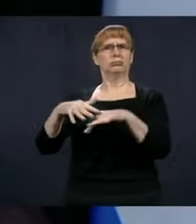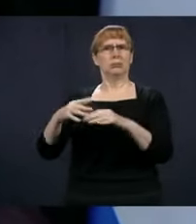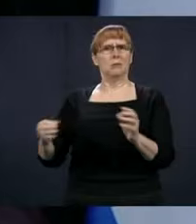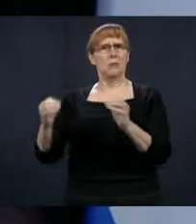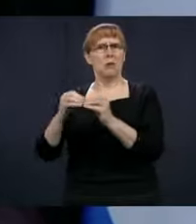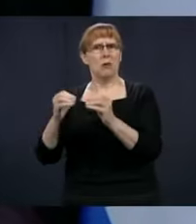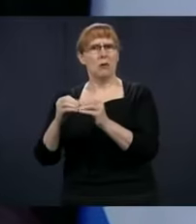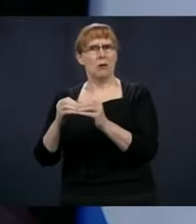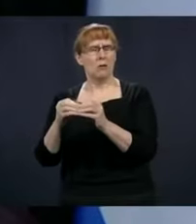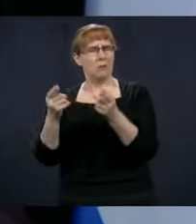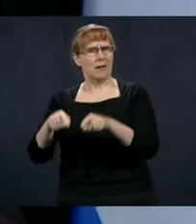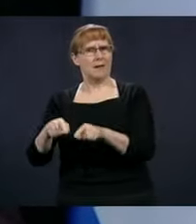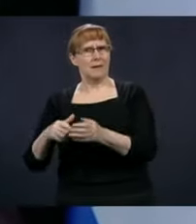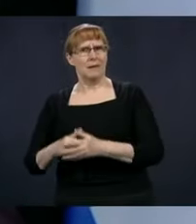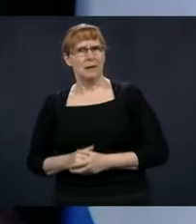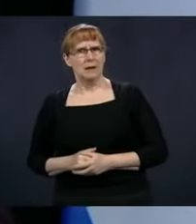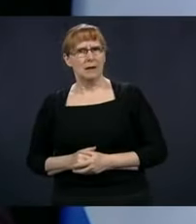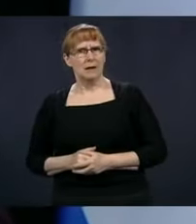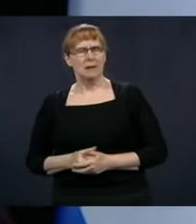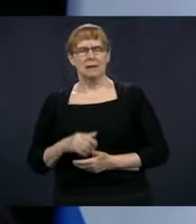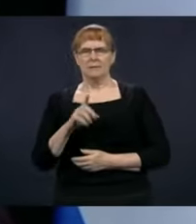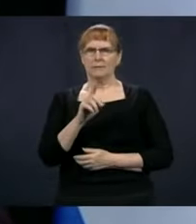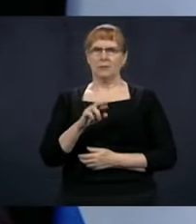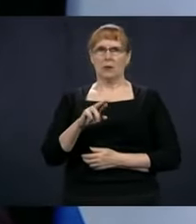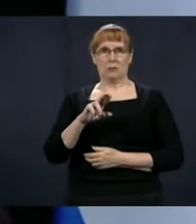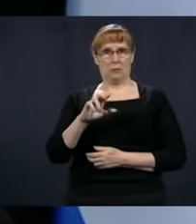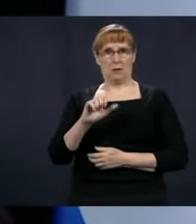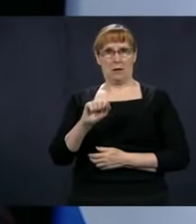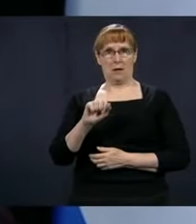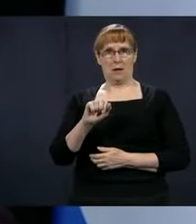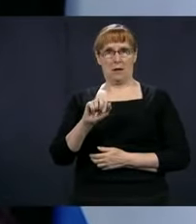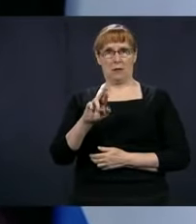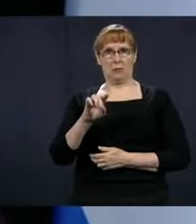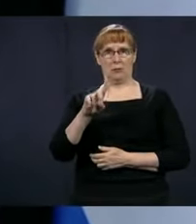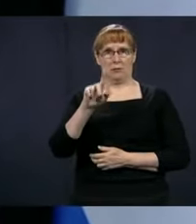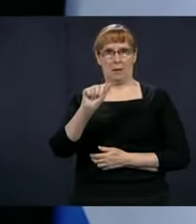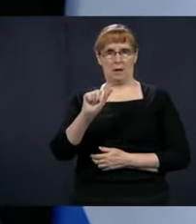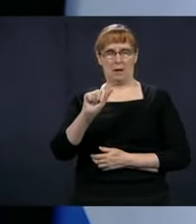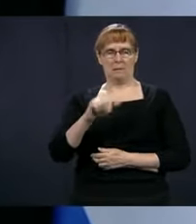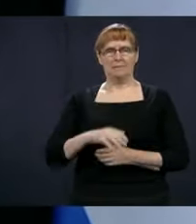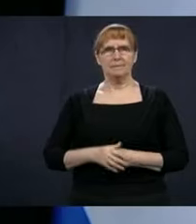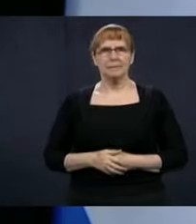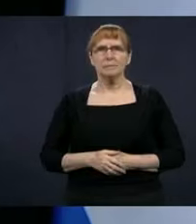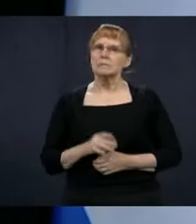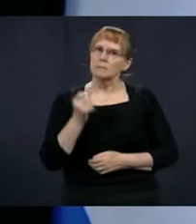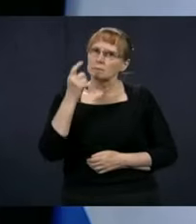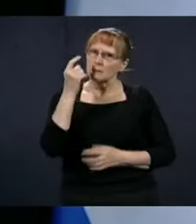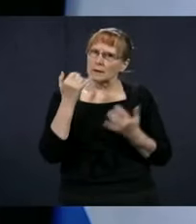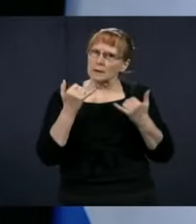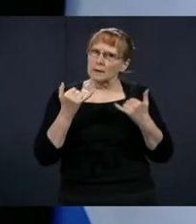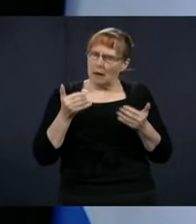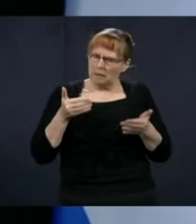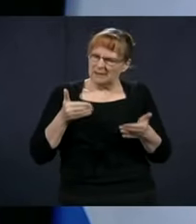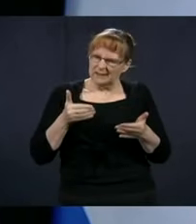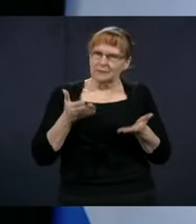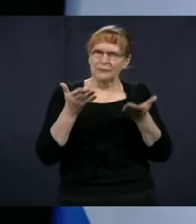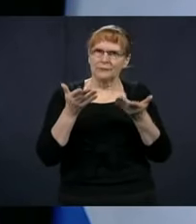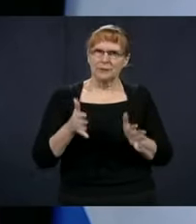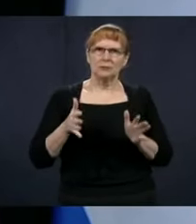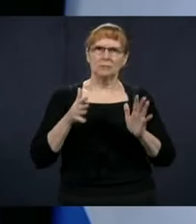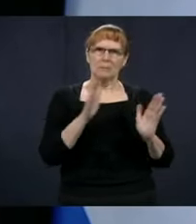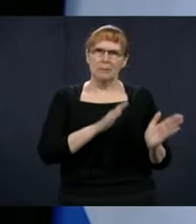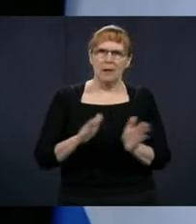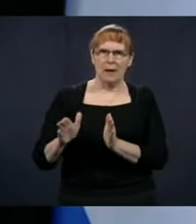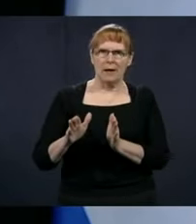would say, our planification, and especially not only the planification, it's also the tools that we want to make sure that we work with the